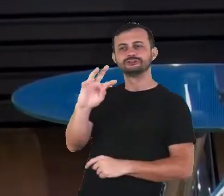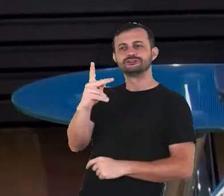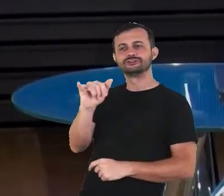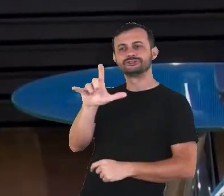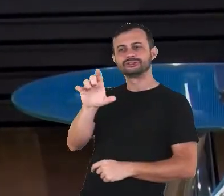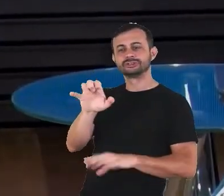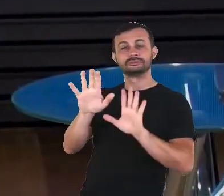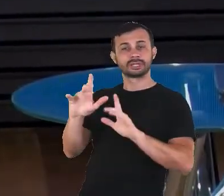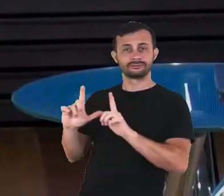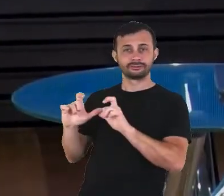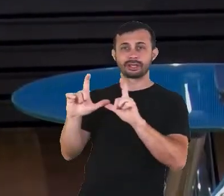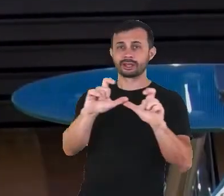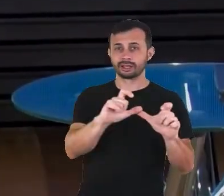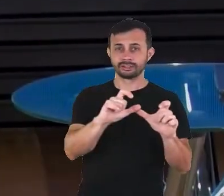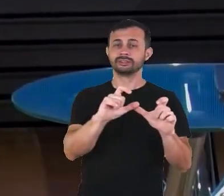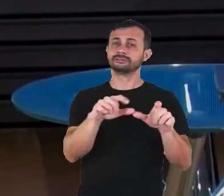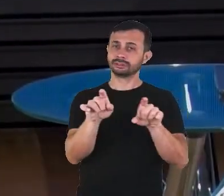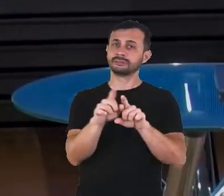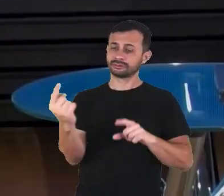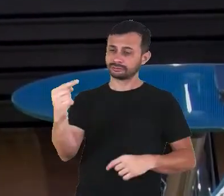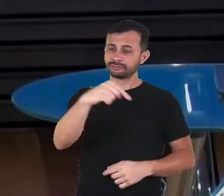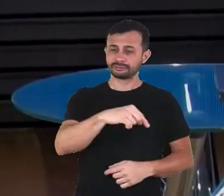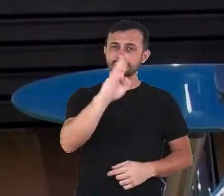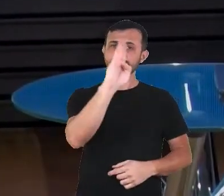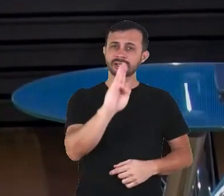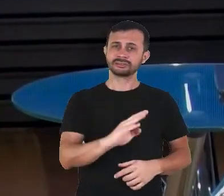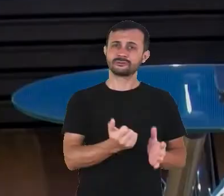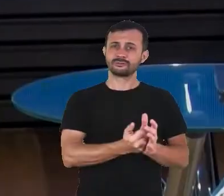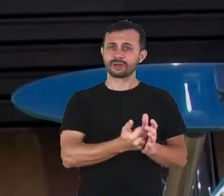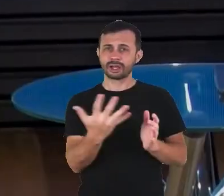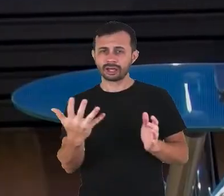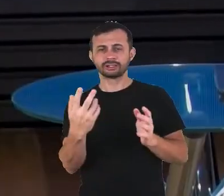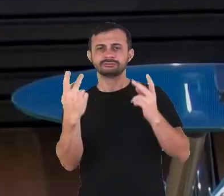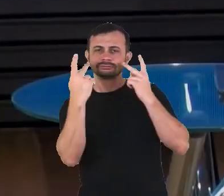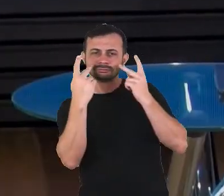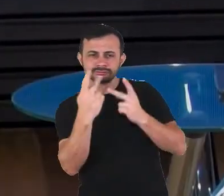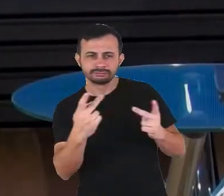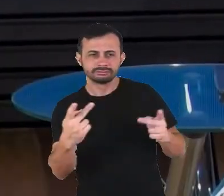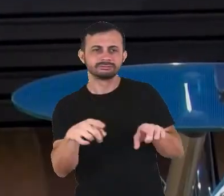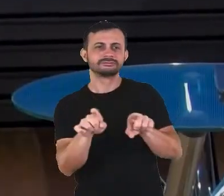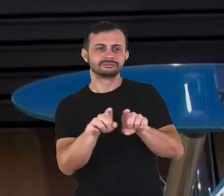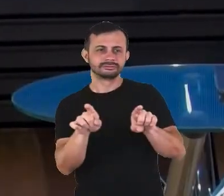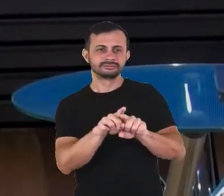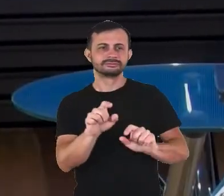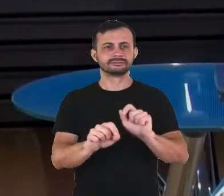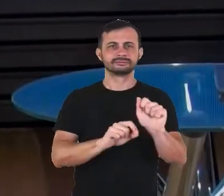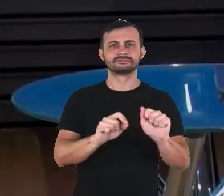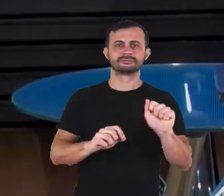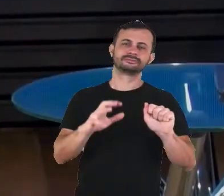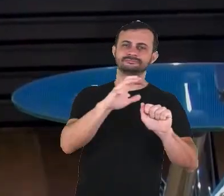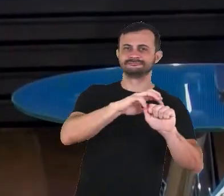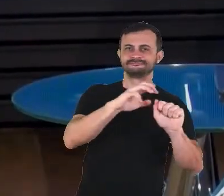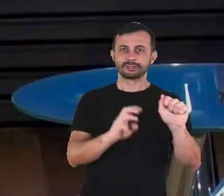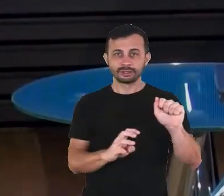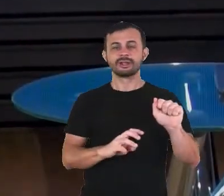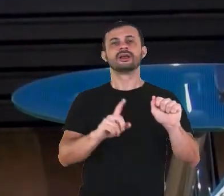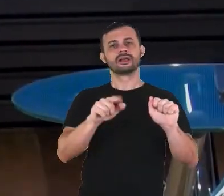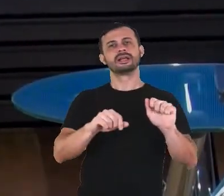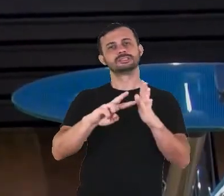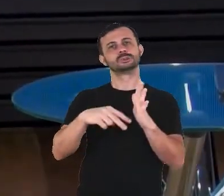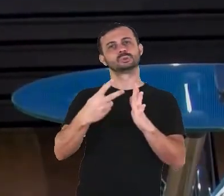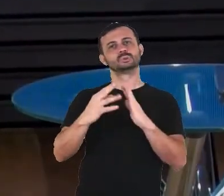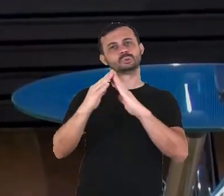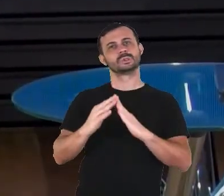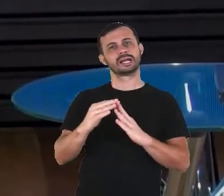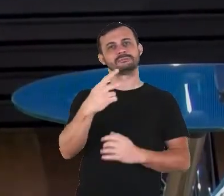Brazil, which he says it feels like a second home for him. So I do like to thank Dr. Prisco to